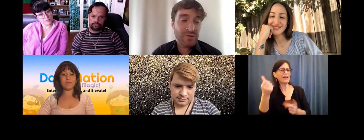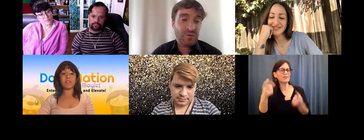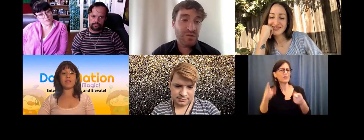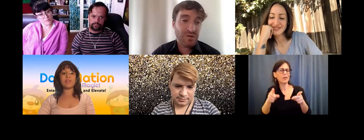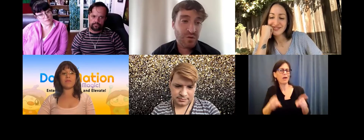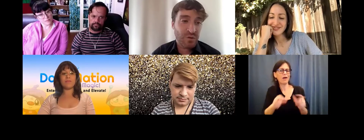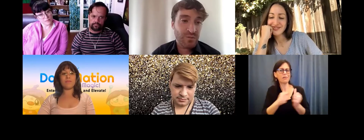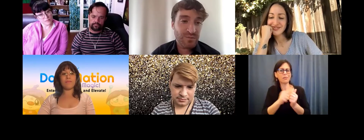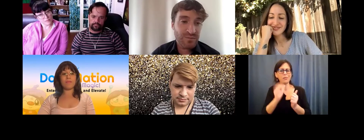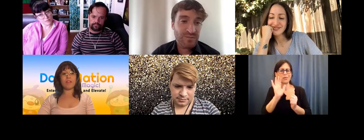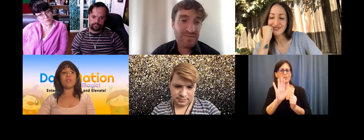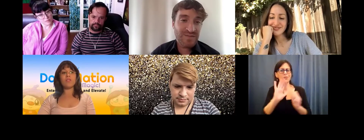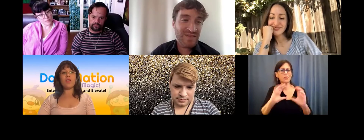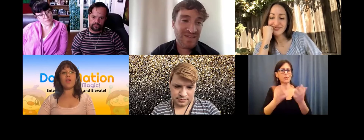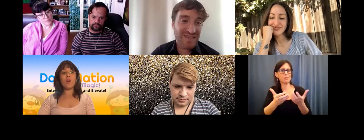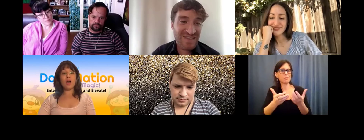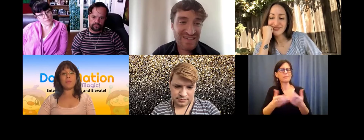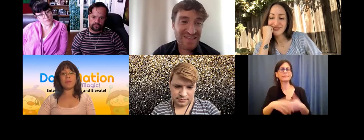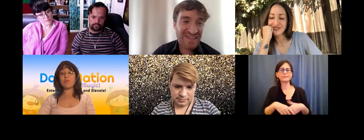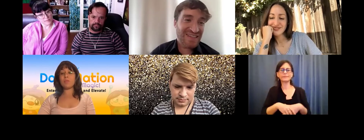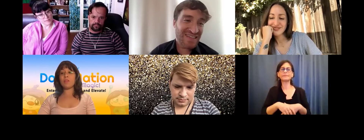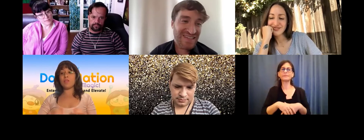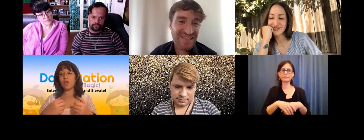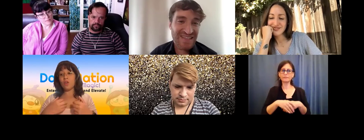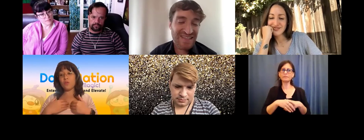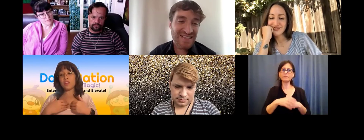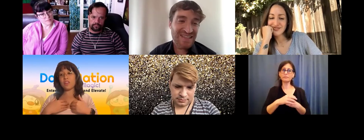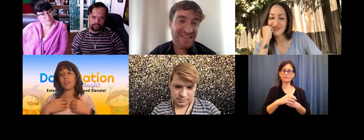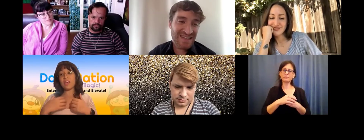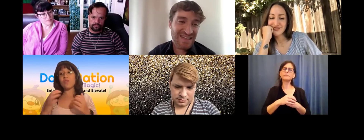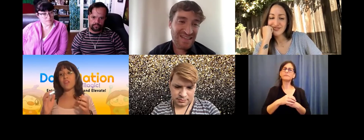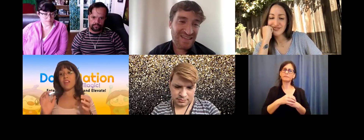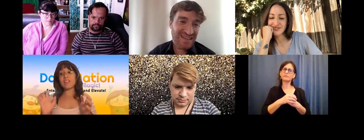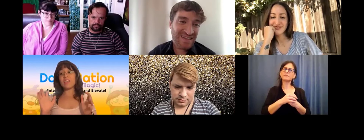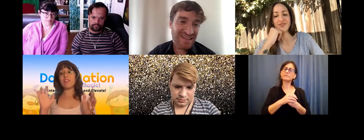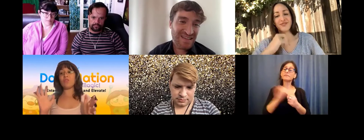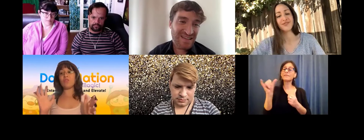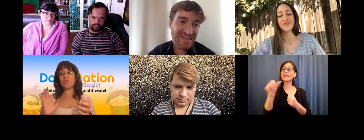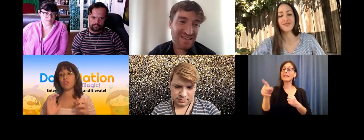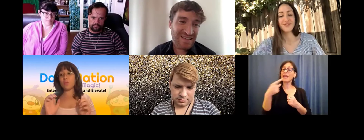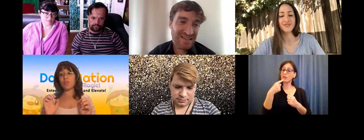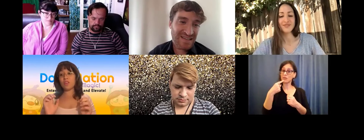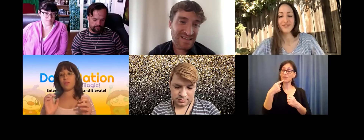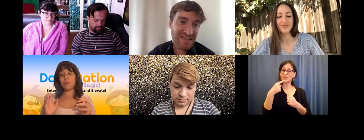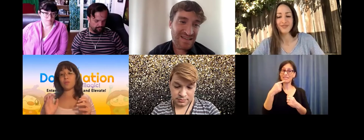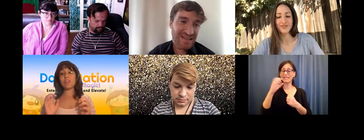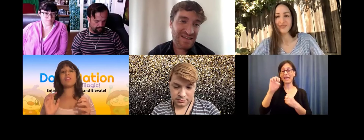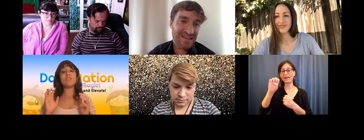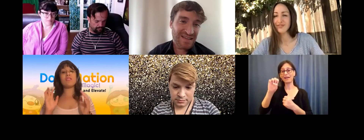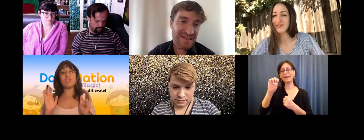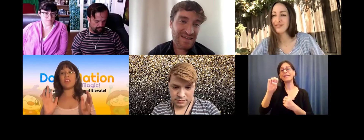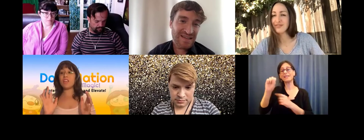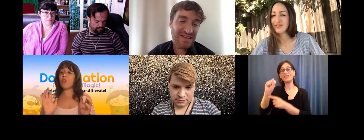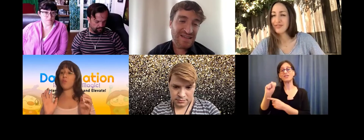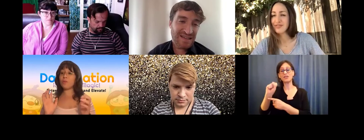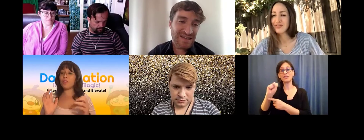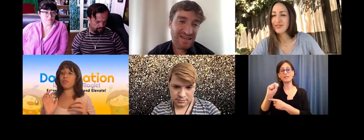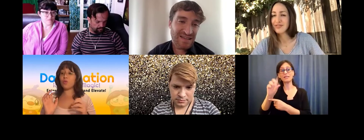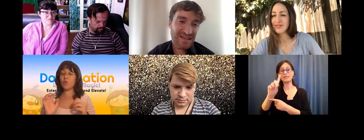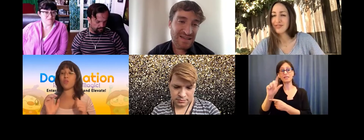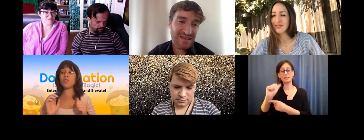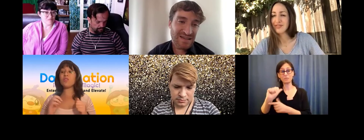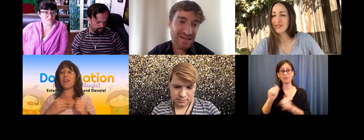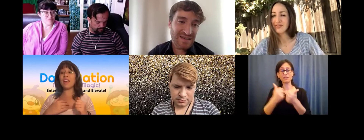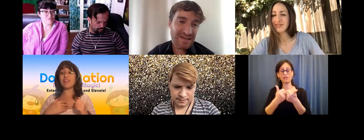what else you got going on with your group? So it's so with the, like you said, that the Easterseals Disability Film Challenge